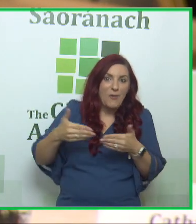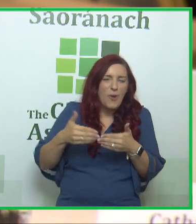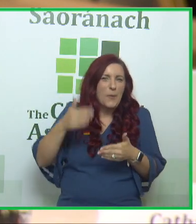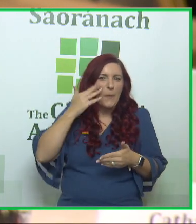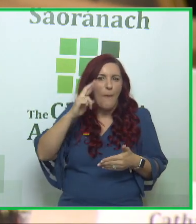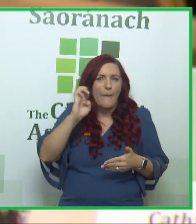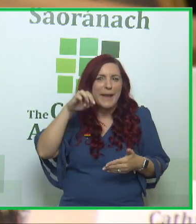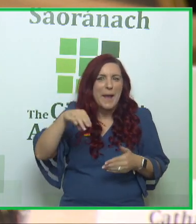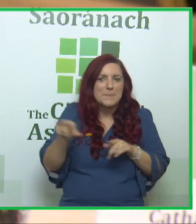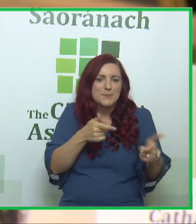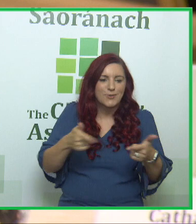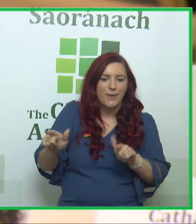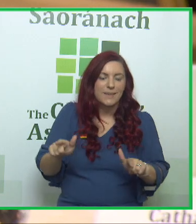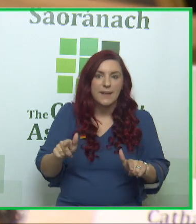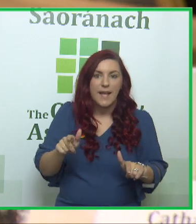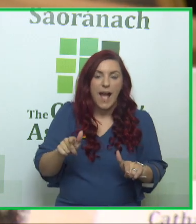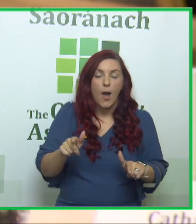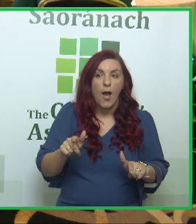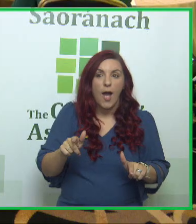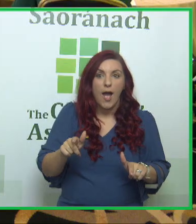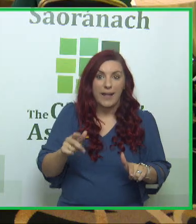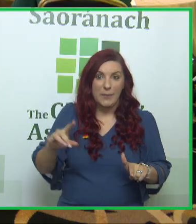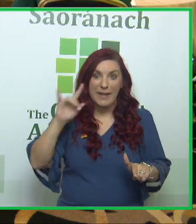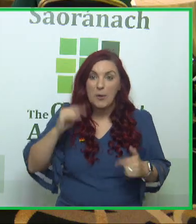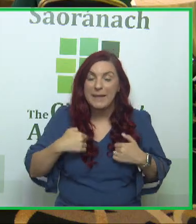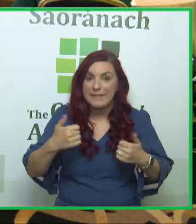People normally say, "Can you hear me?" But can you see me?